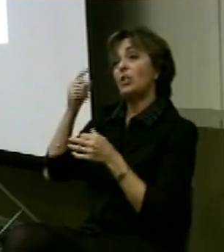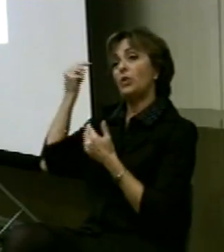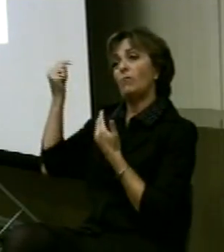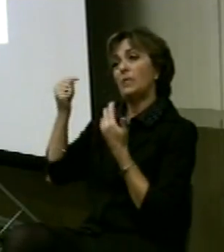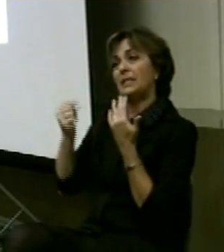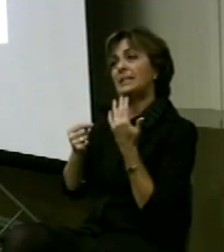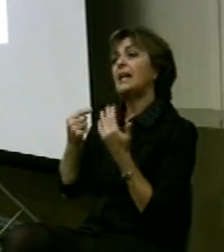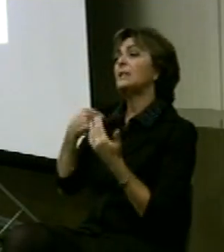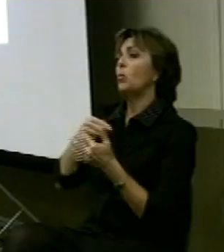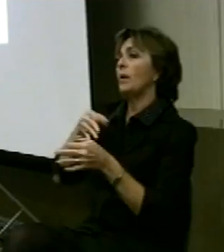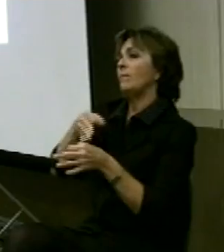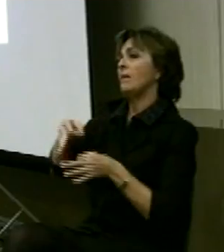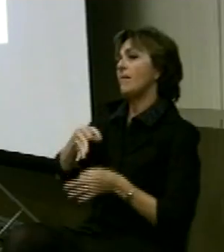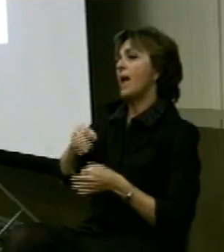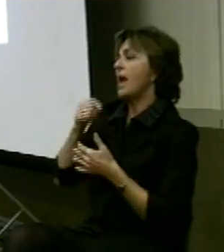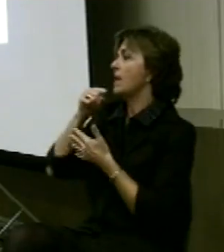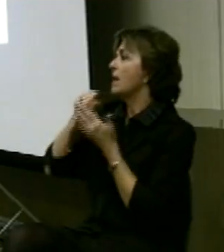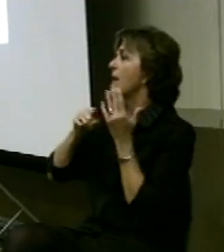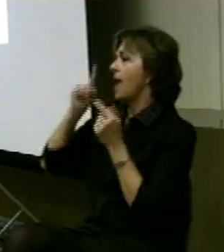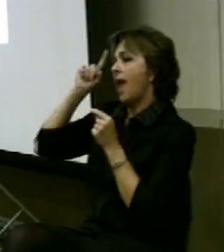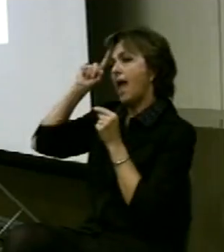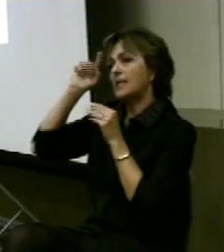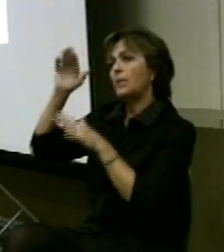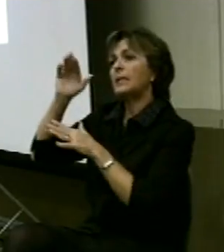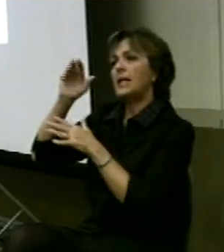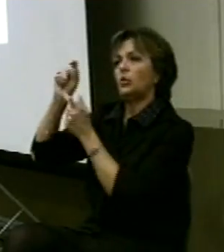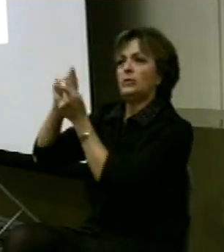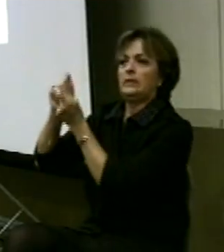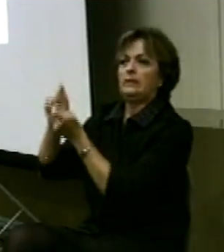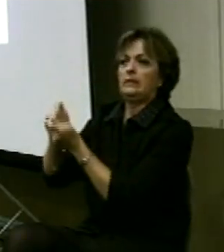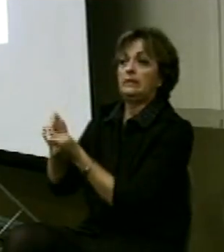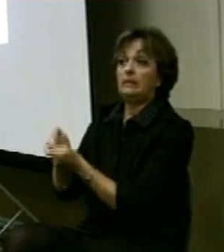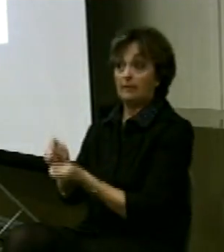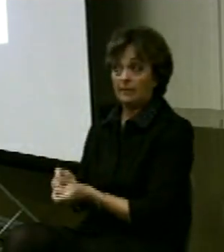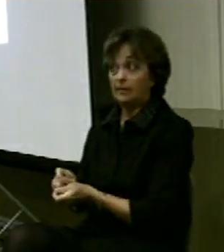things, we have defined what those expectations are specifically.